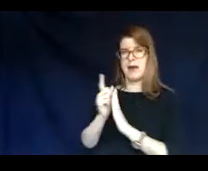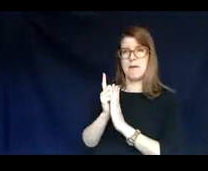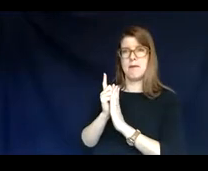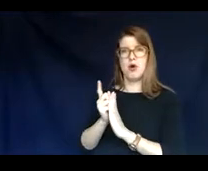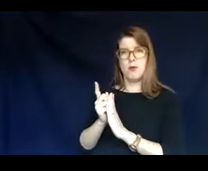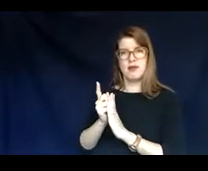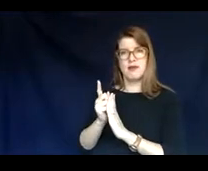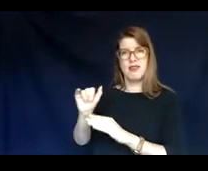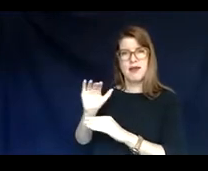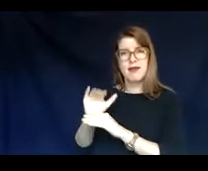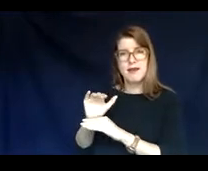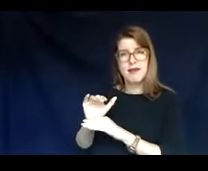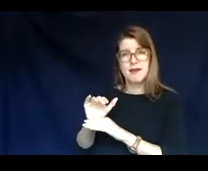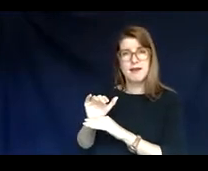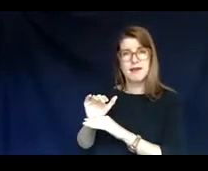of that night.